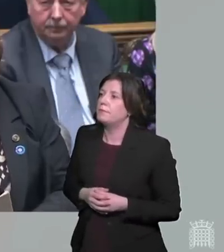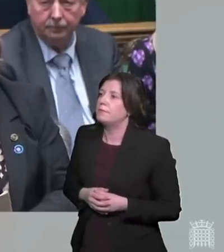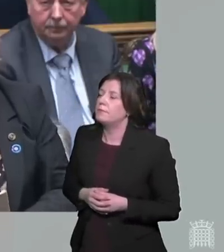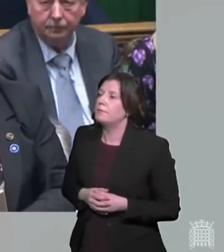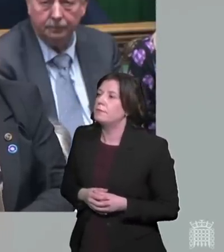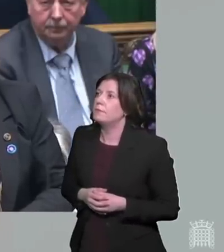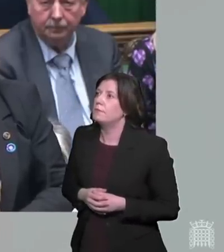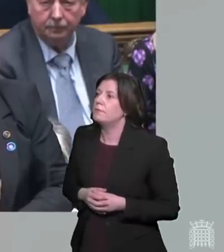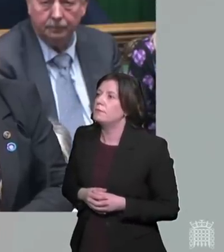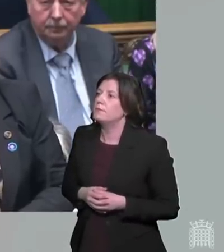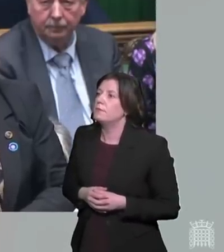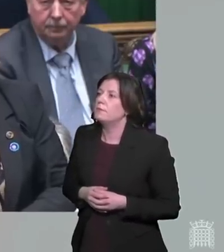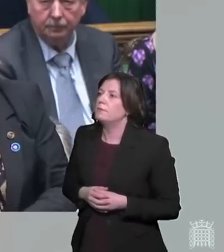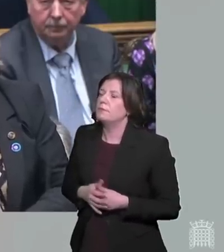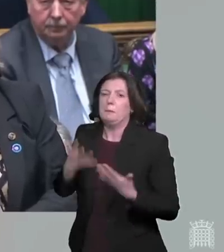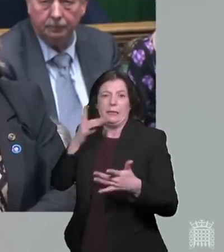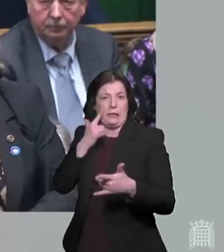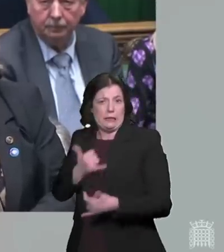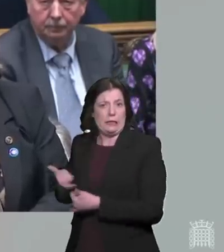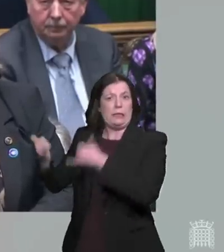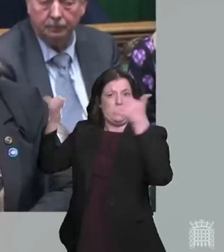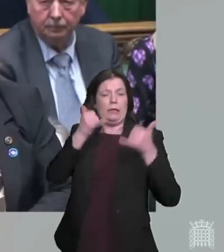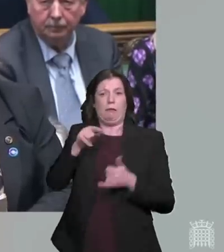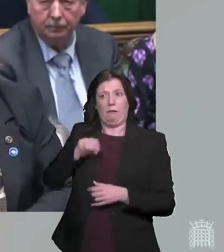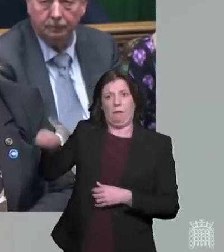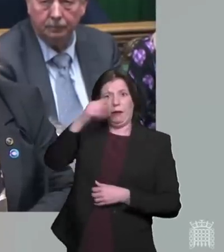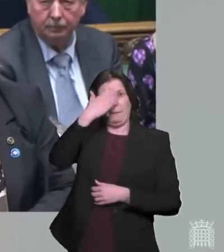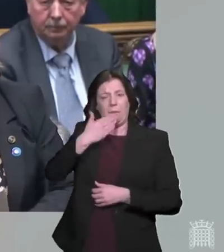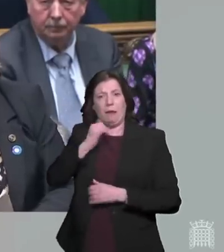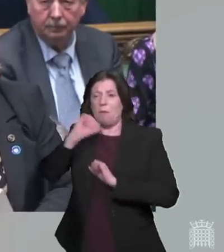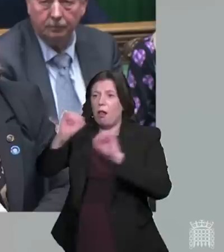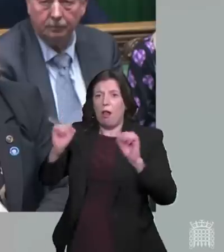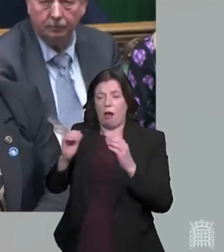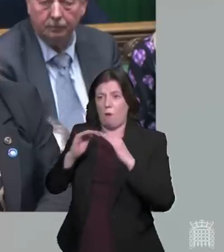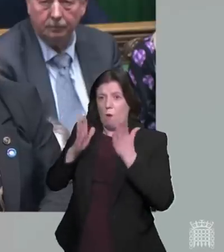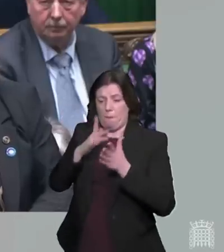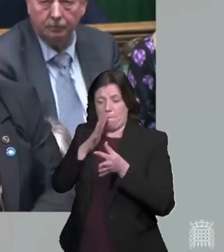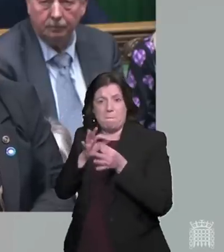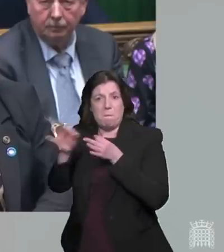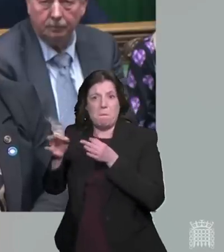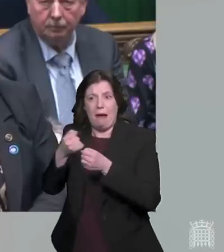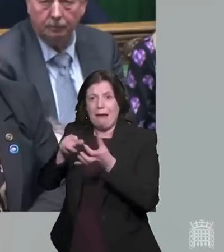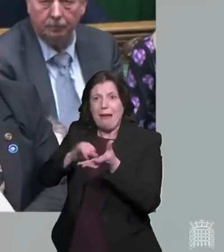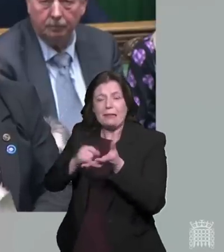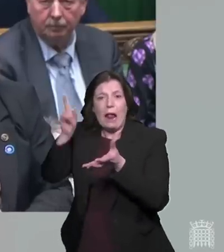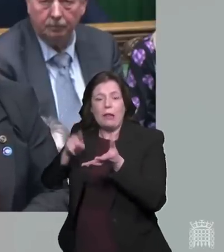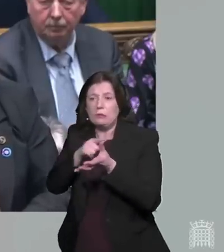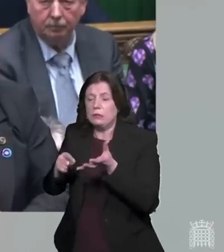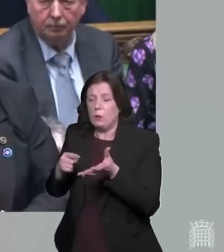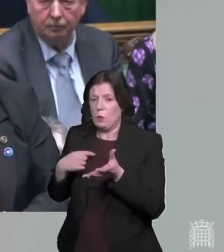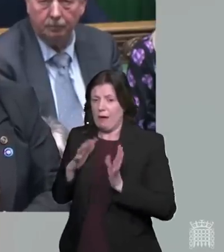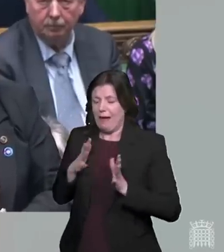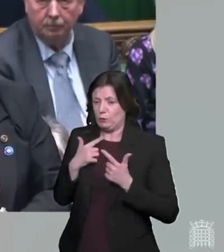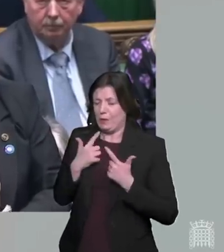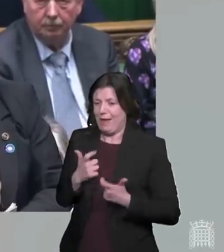80% of those who responded said the high cost of energy meant they would have to ration it. Now, I do not represent a deprived area